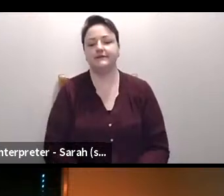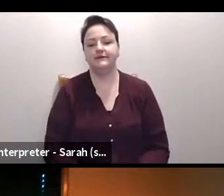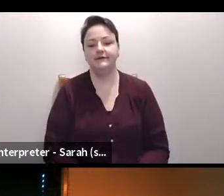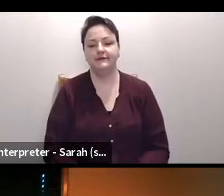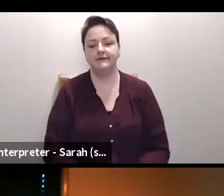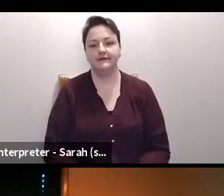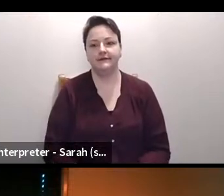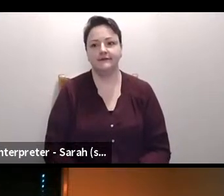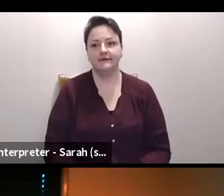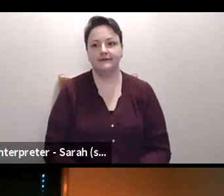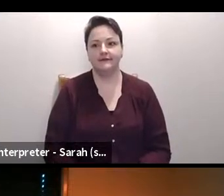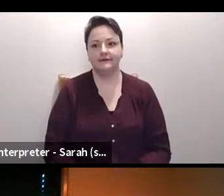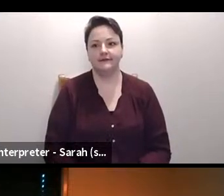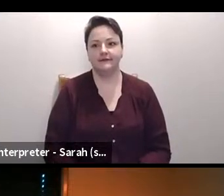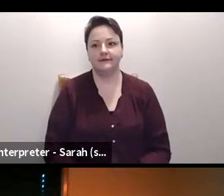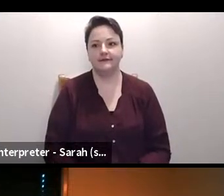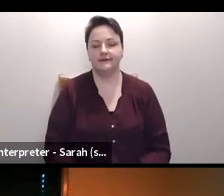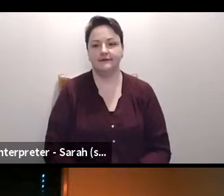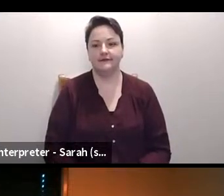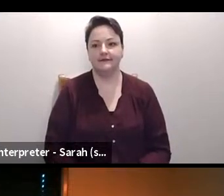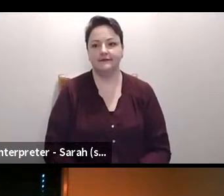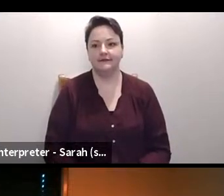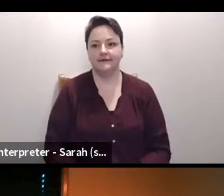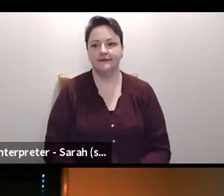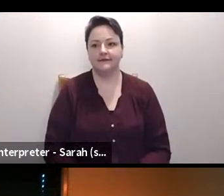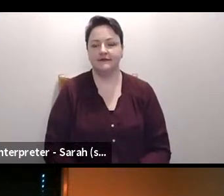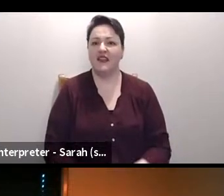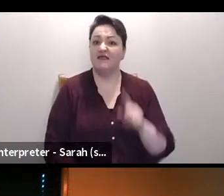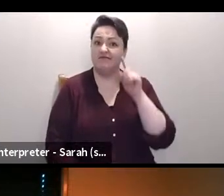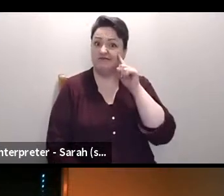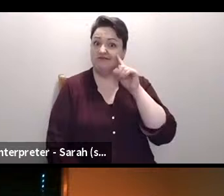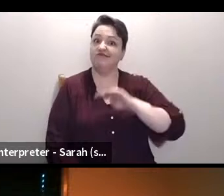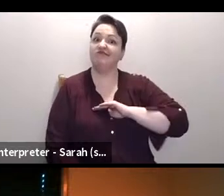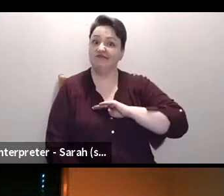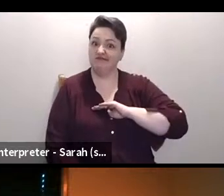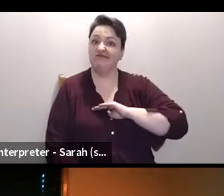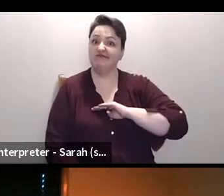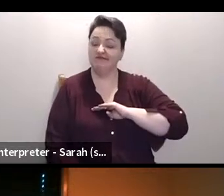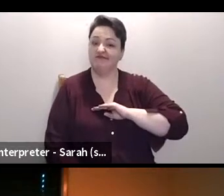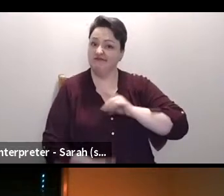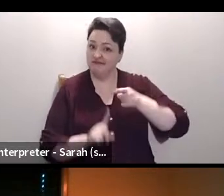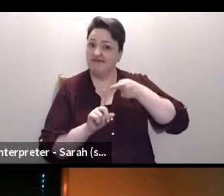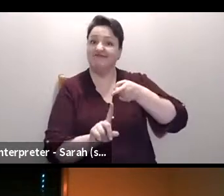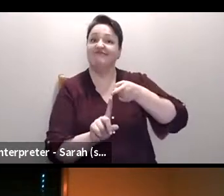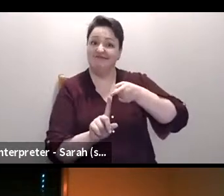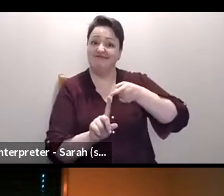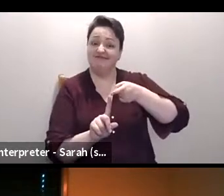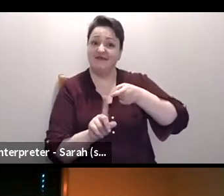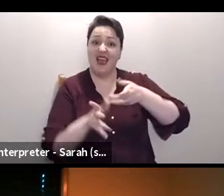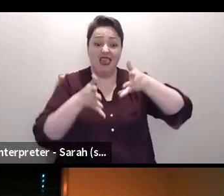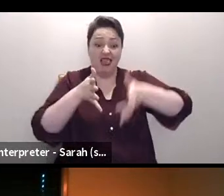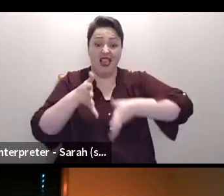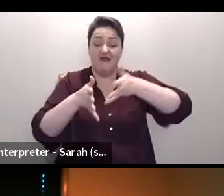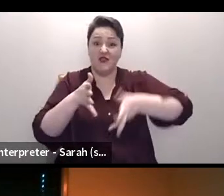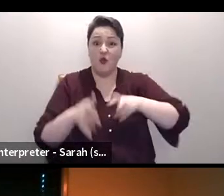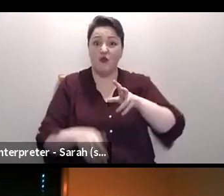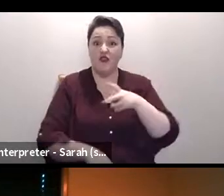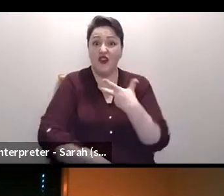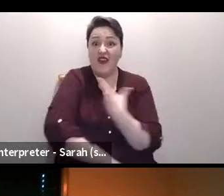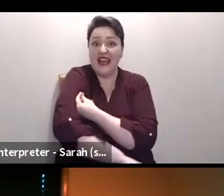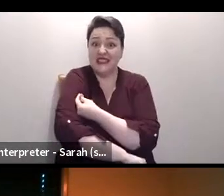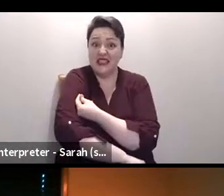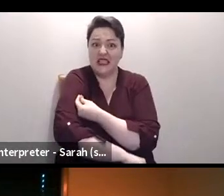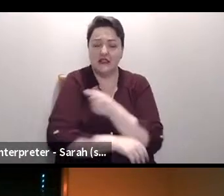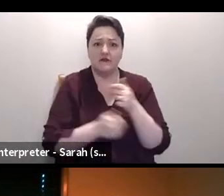before we run out of time. I think that's really the big question about, how can people get even a